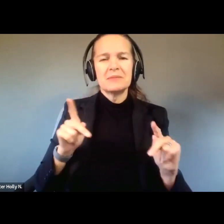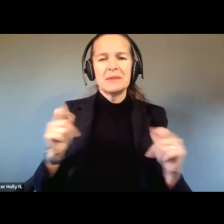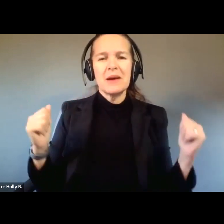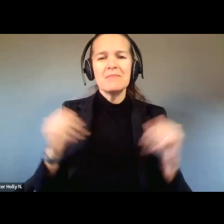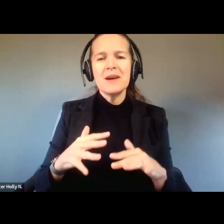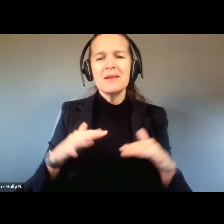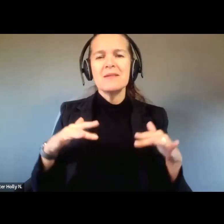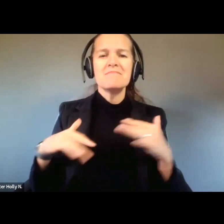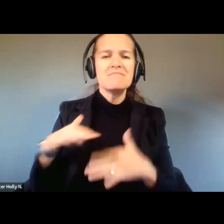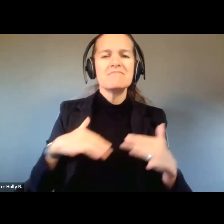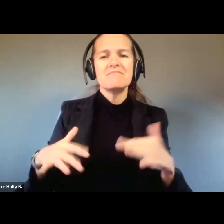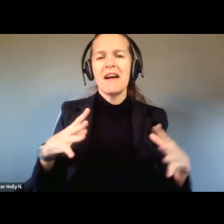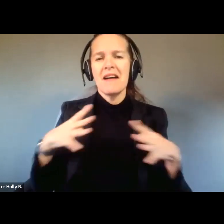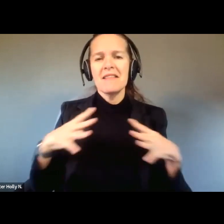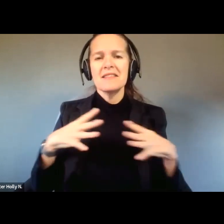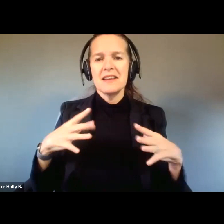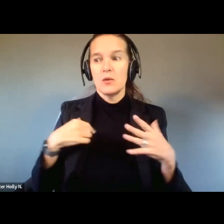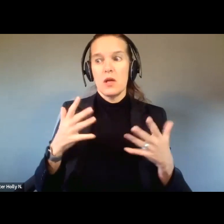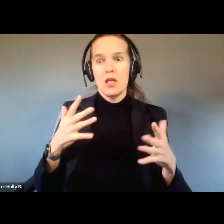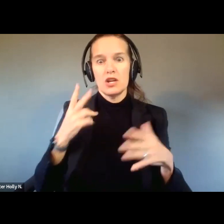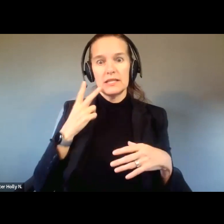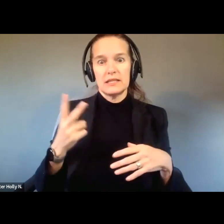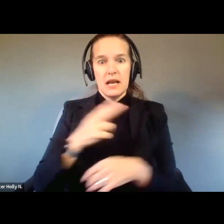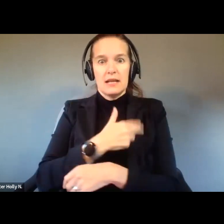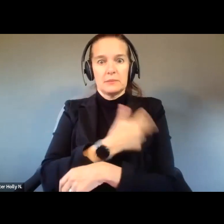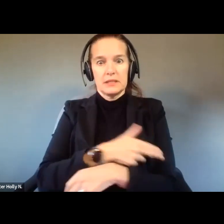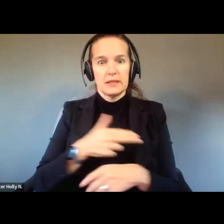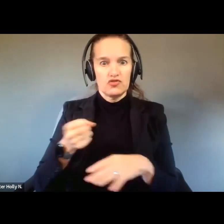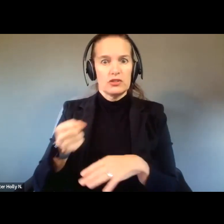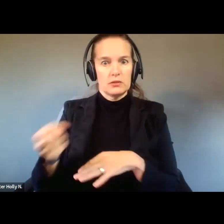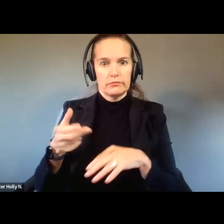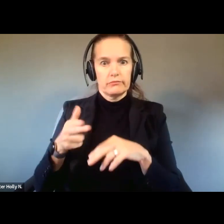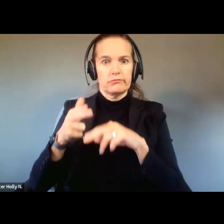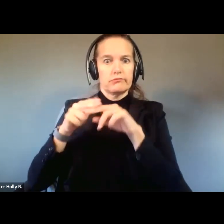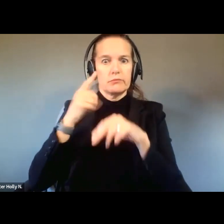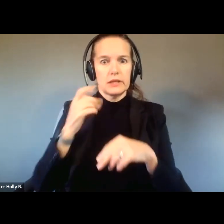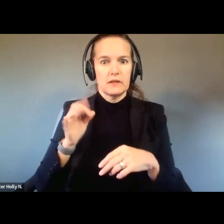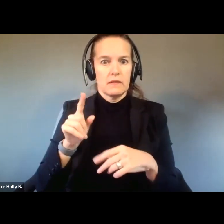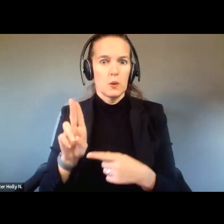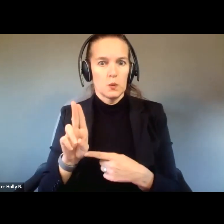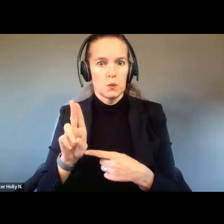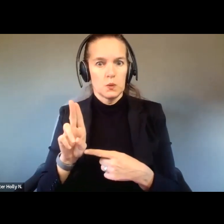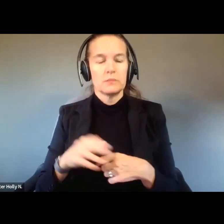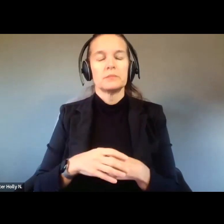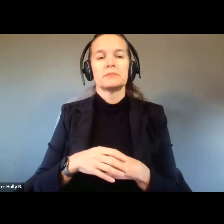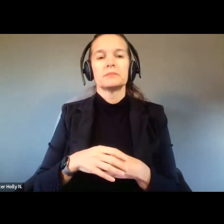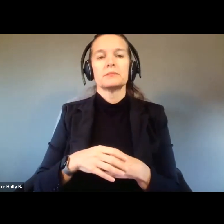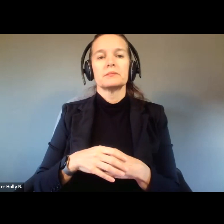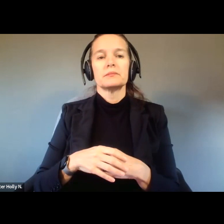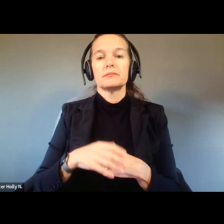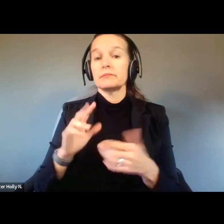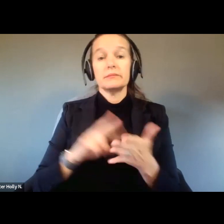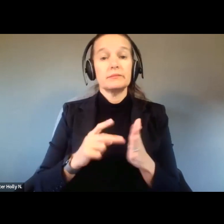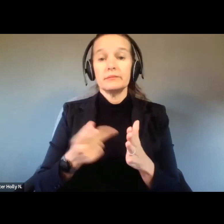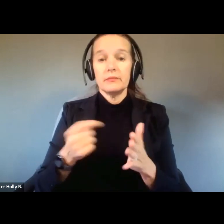holidays, we are already seeing an increase in hospitalizations due to the flu. For these reasons, I strongly encourage